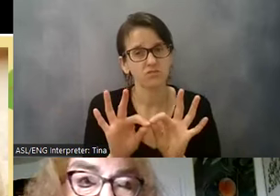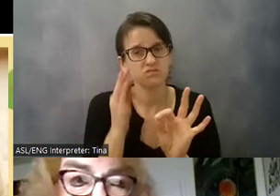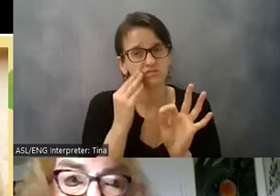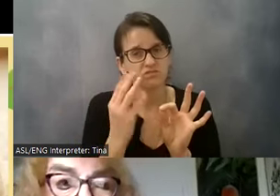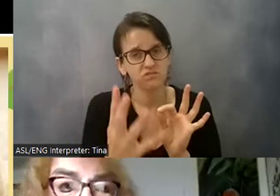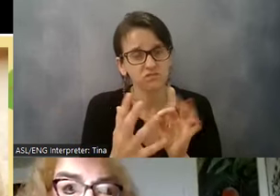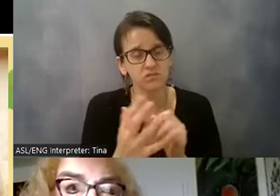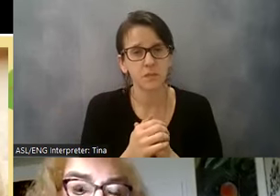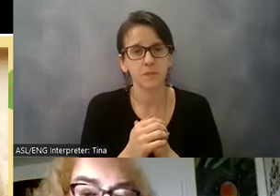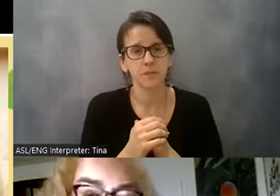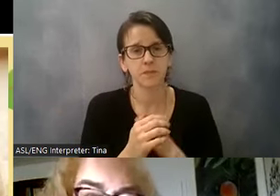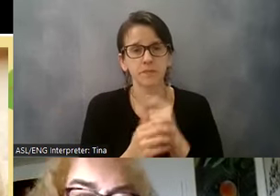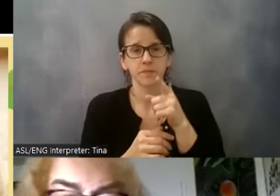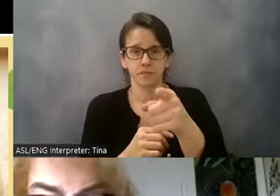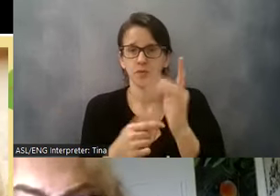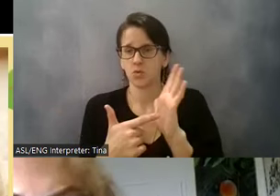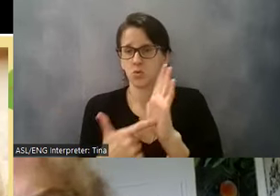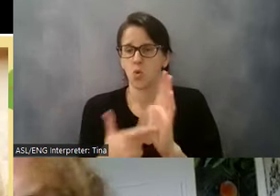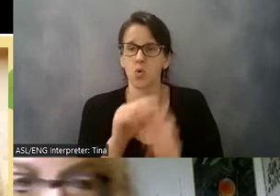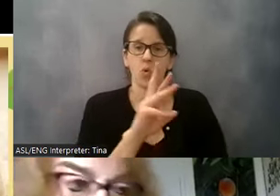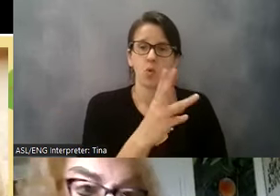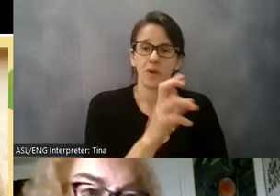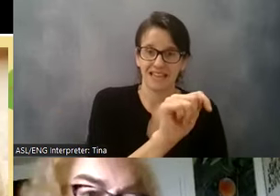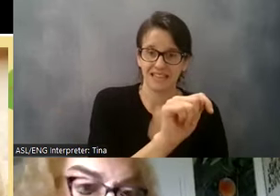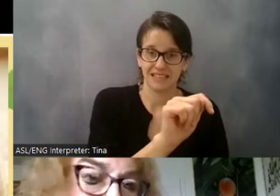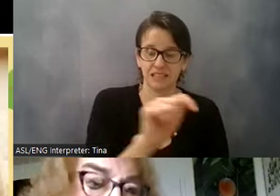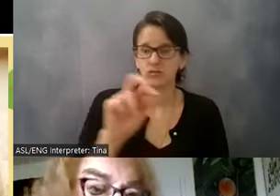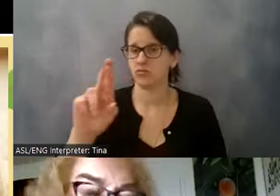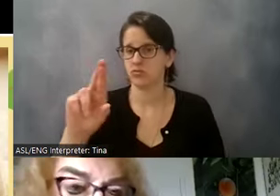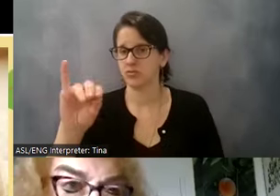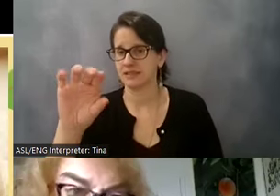This is an example of wheat and rice, which is a